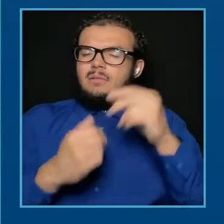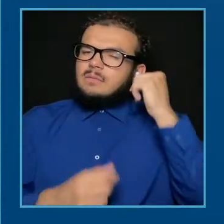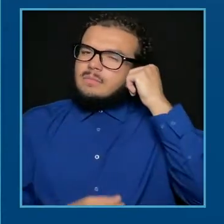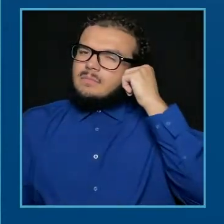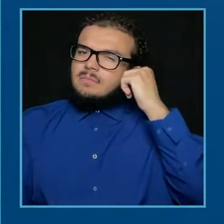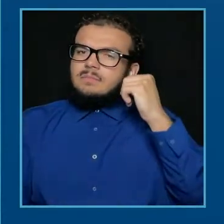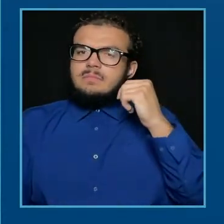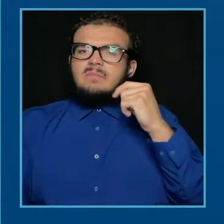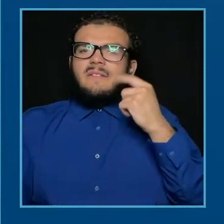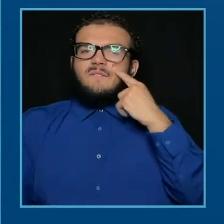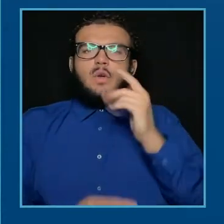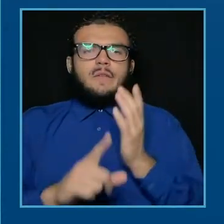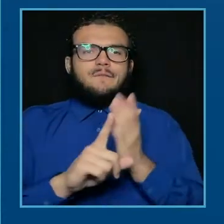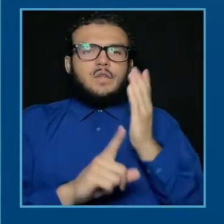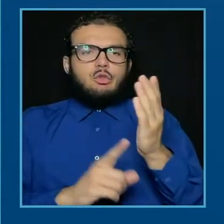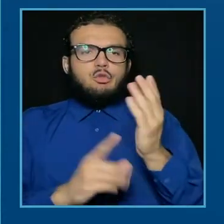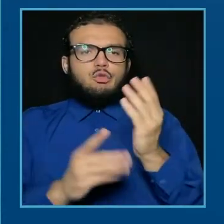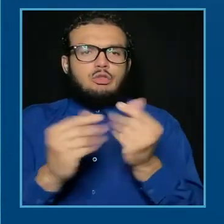resolved. And